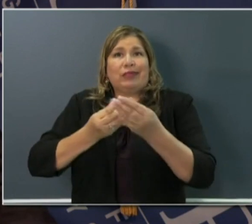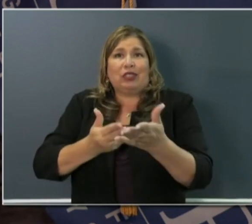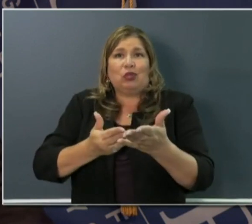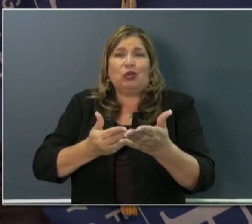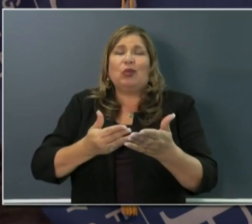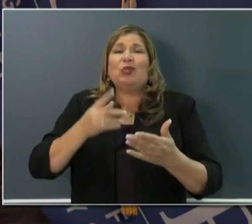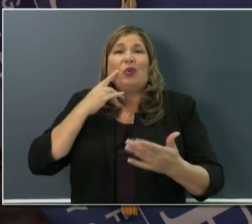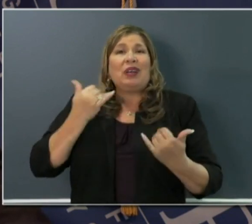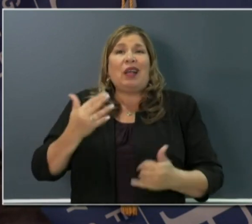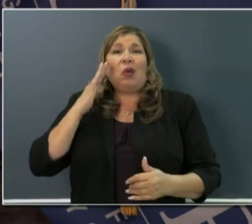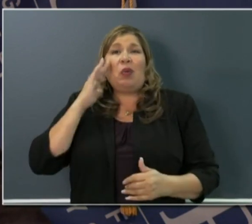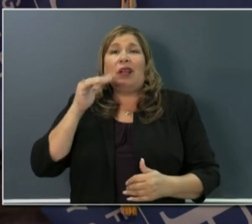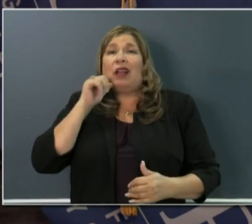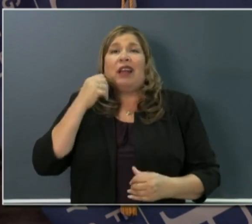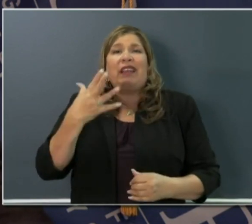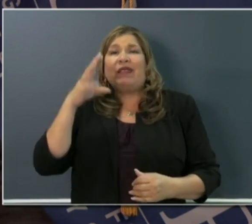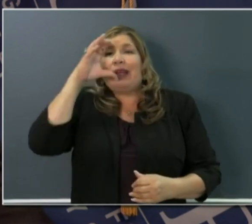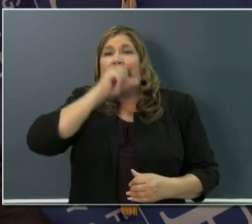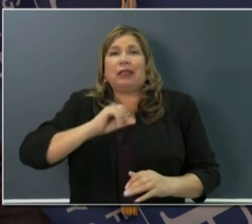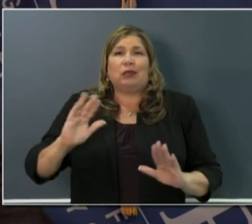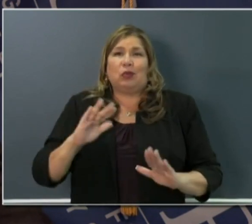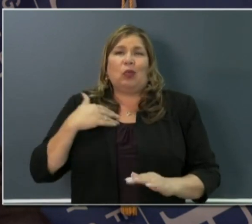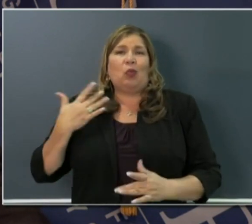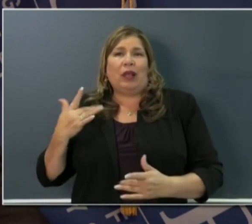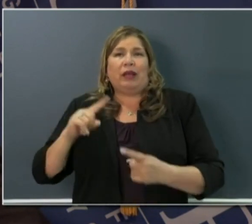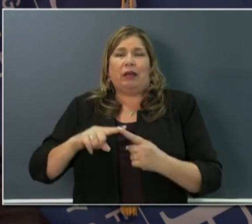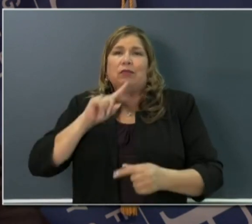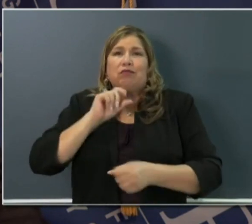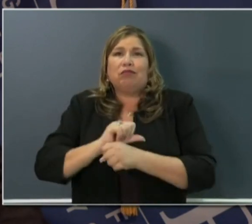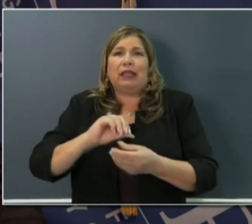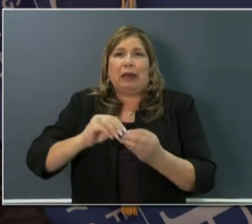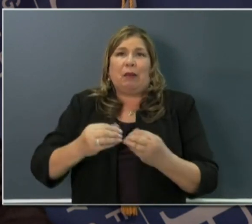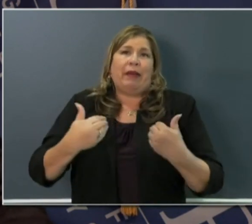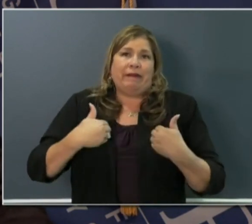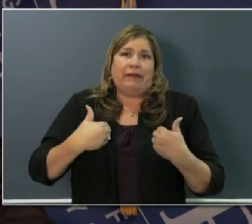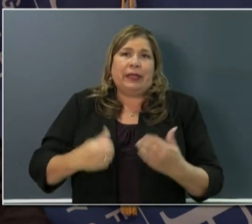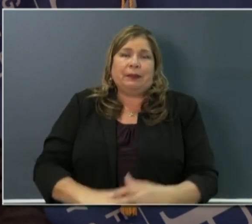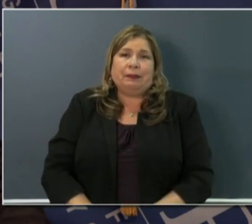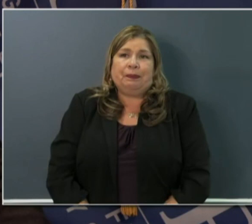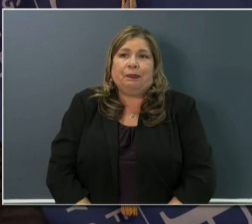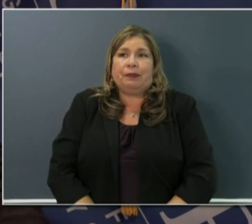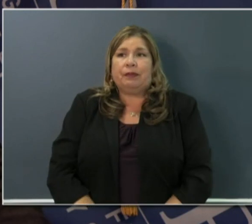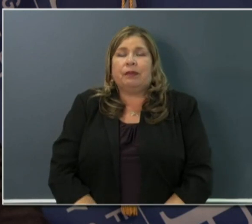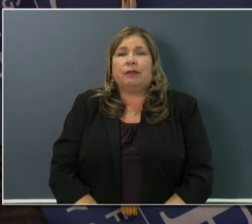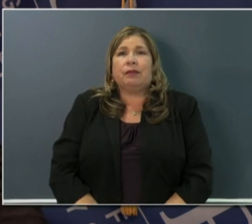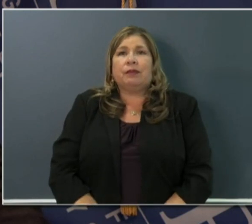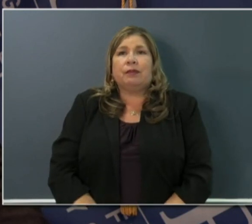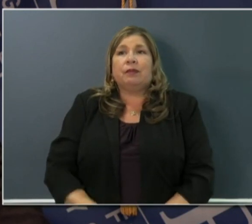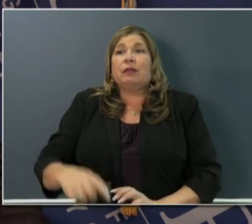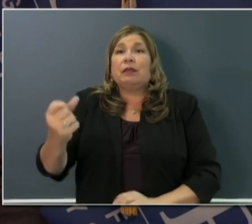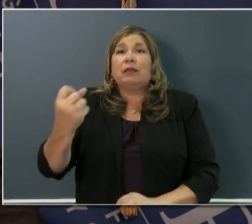we're going to hold the current ones back. Alexei Kosev, SF Chronicle.